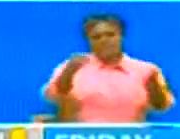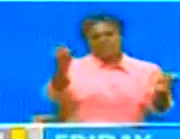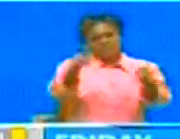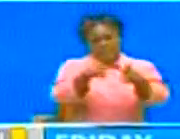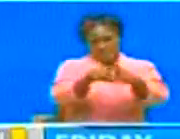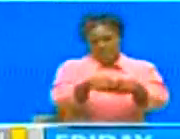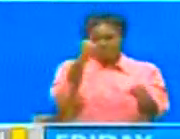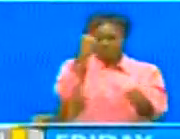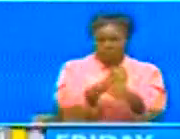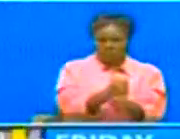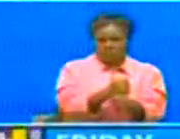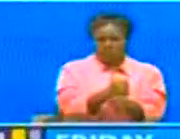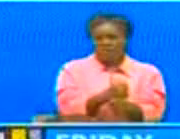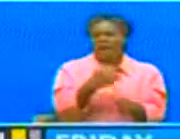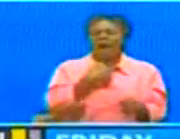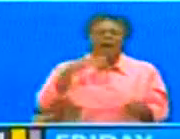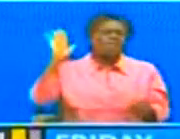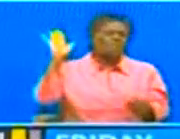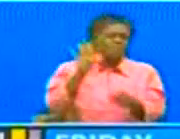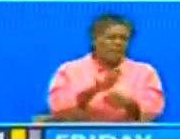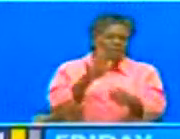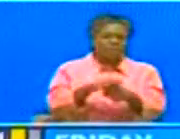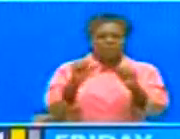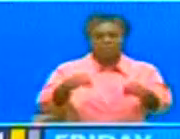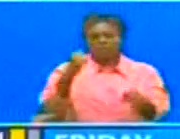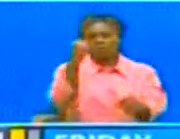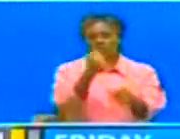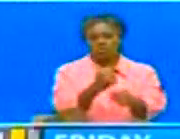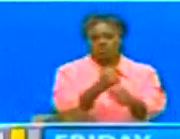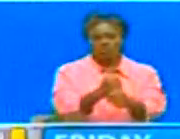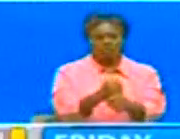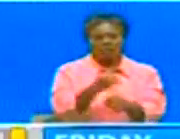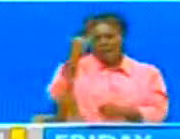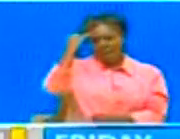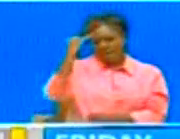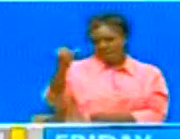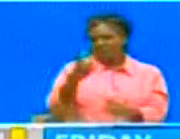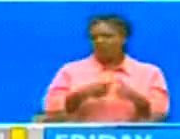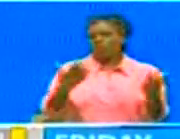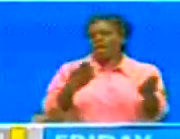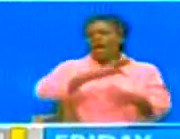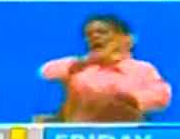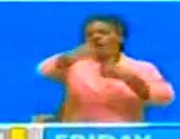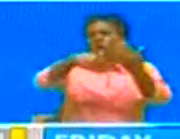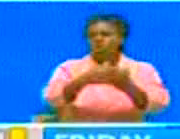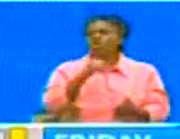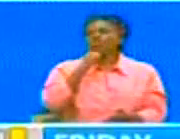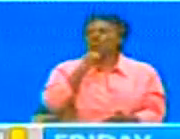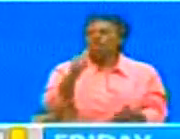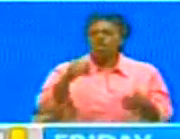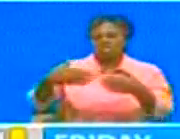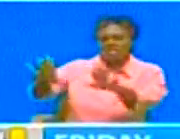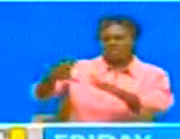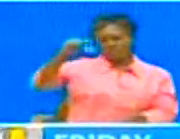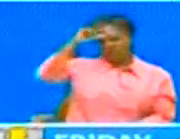do the same. So mm-hmm. so there's a lot we can do. Mm-hmm. But you know, these ideas need to come from all of us. Mm-hmm. We don't need to leave